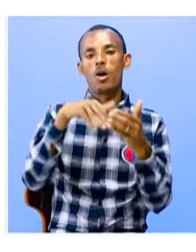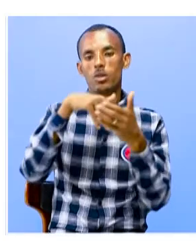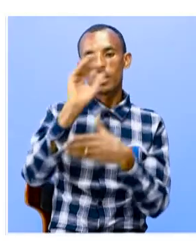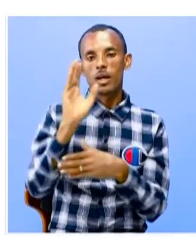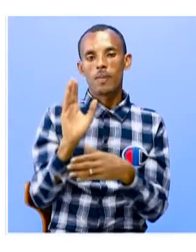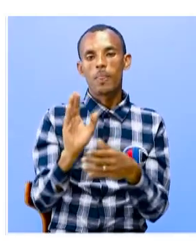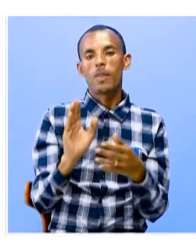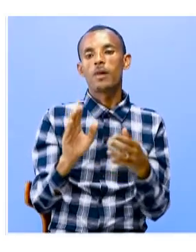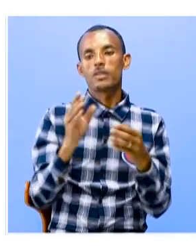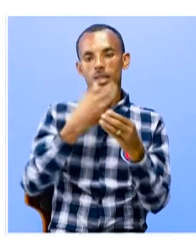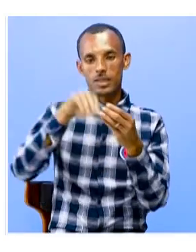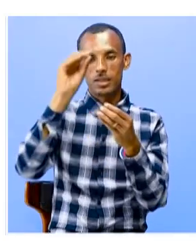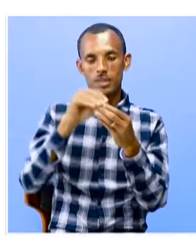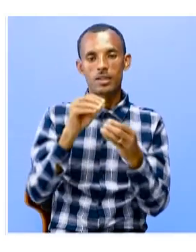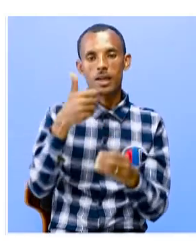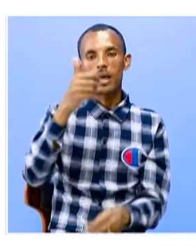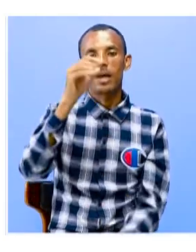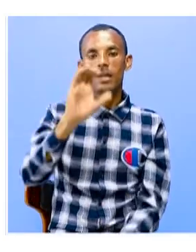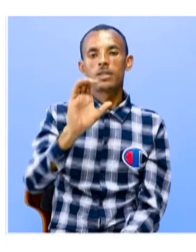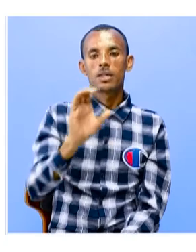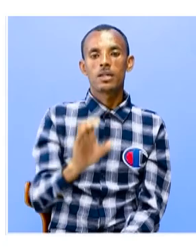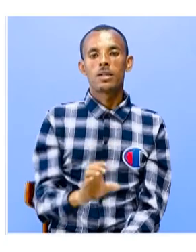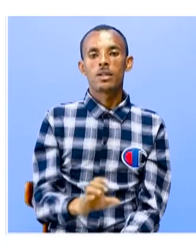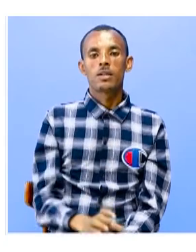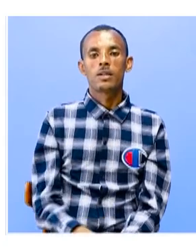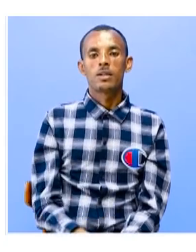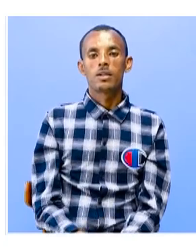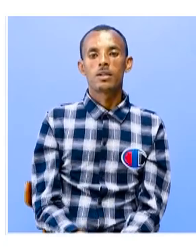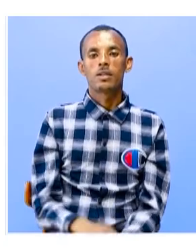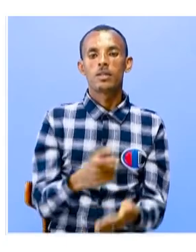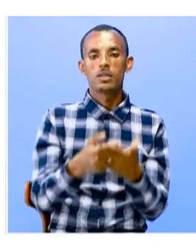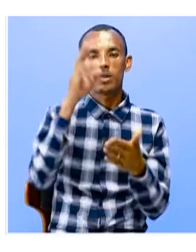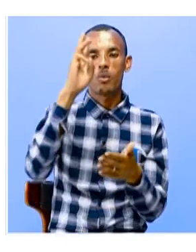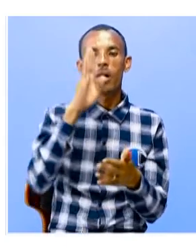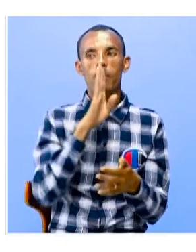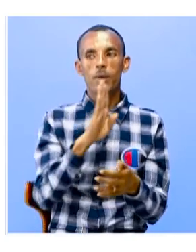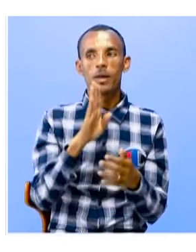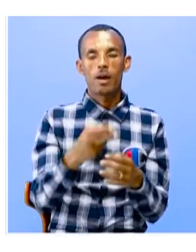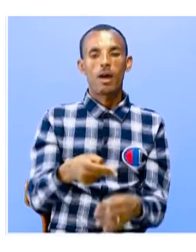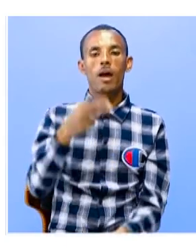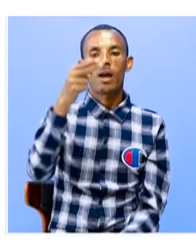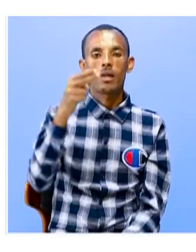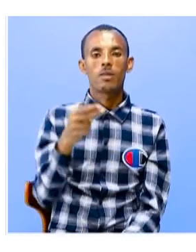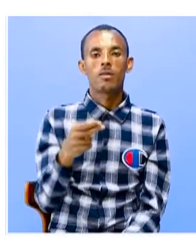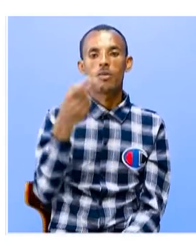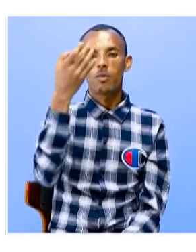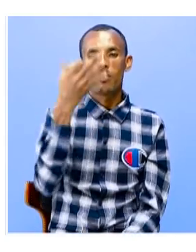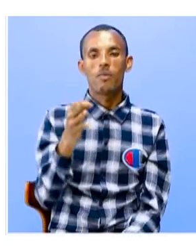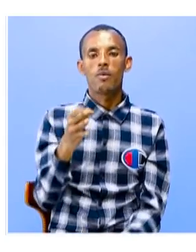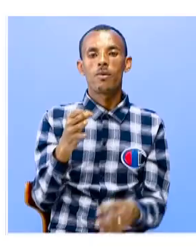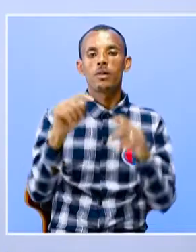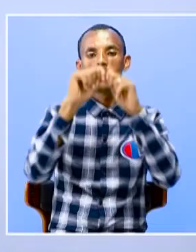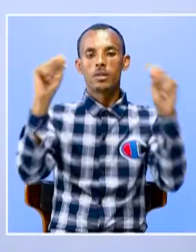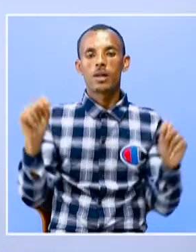or on the extension of side AC. So this will be the height of the